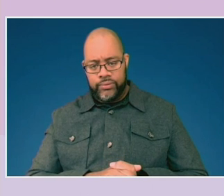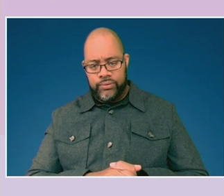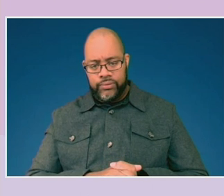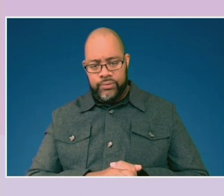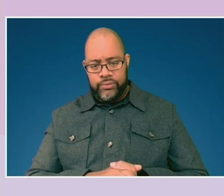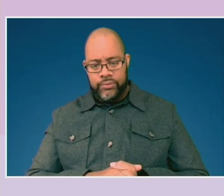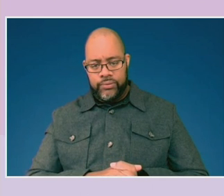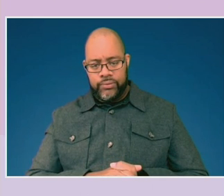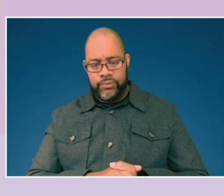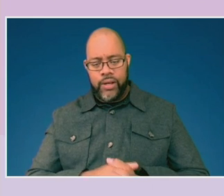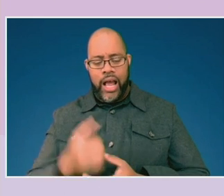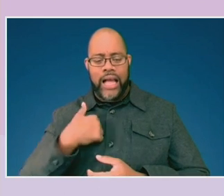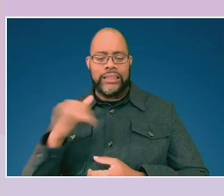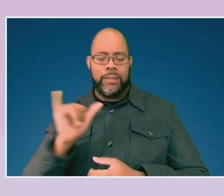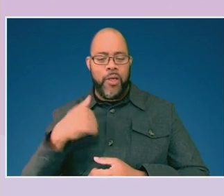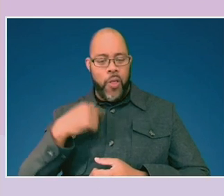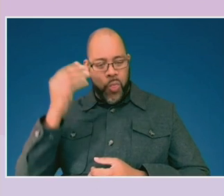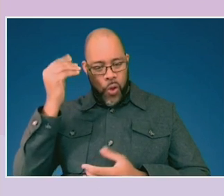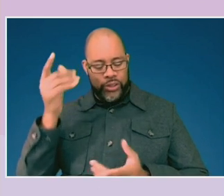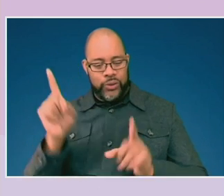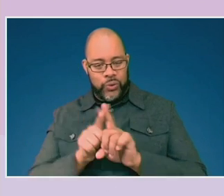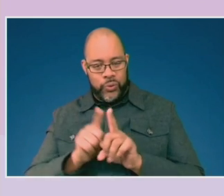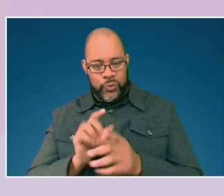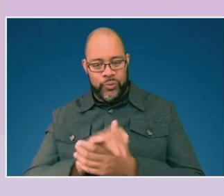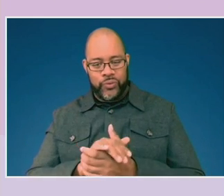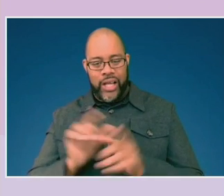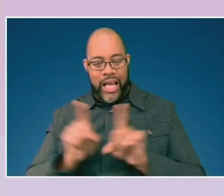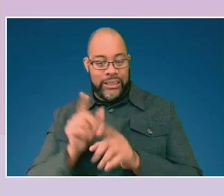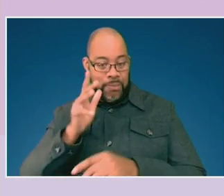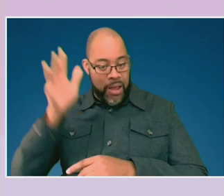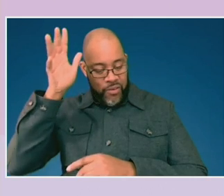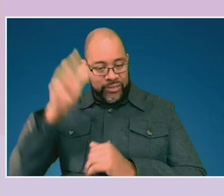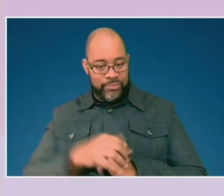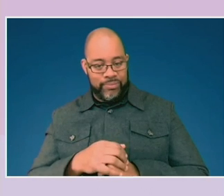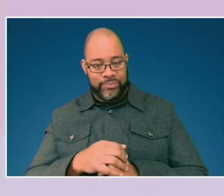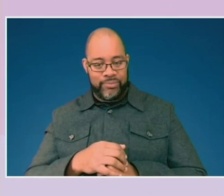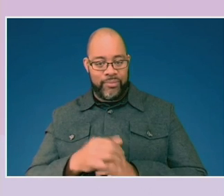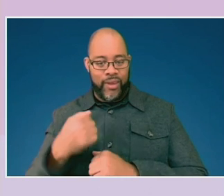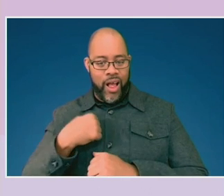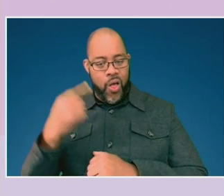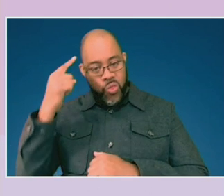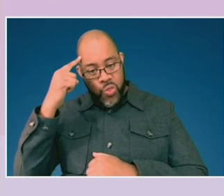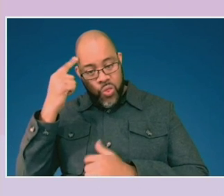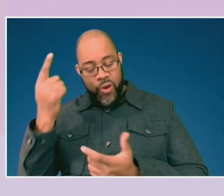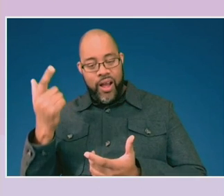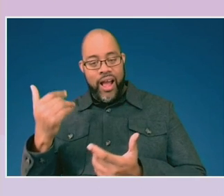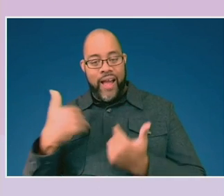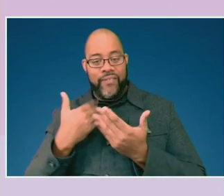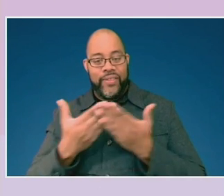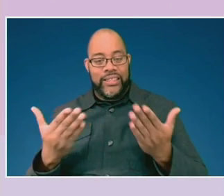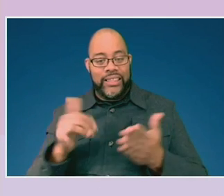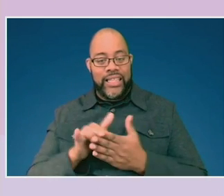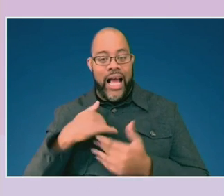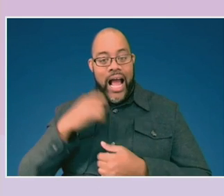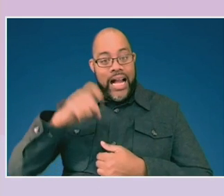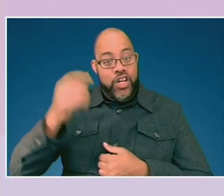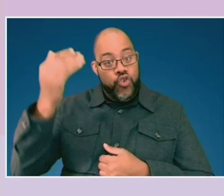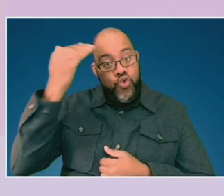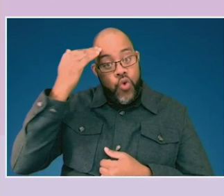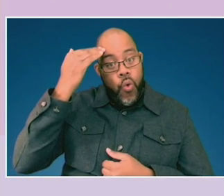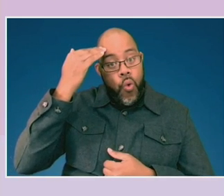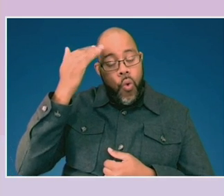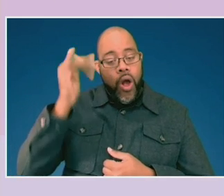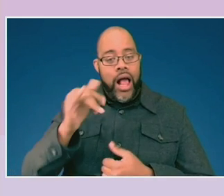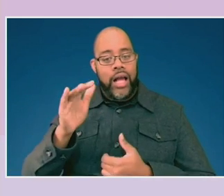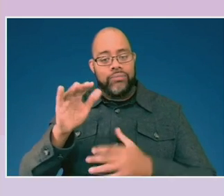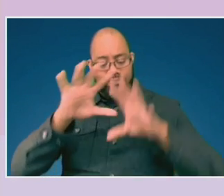I had similar thoughts, Kima. As a parent, I thought there are things that I need to know, like